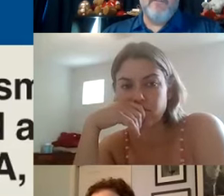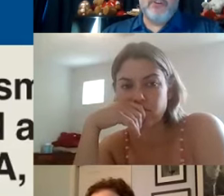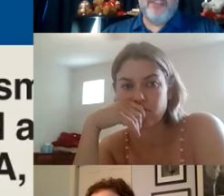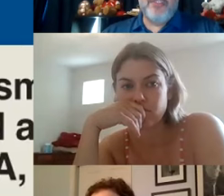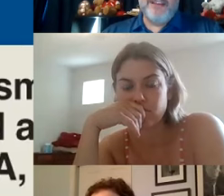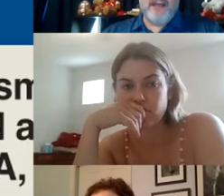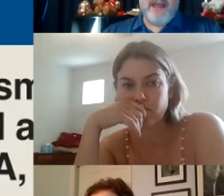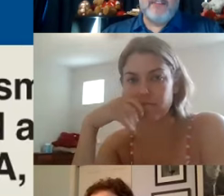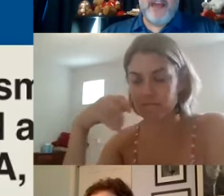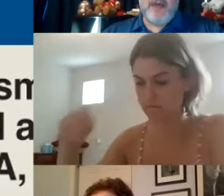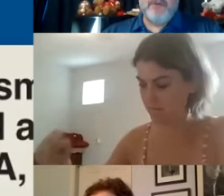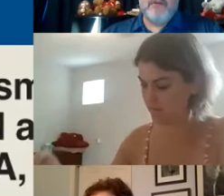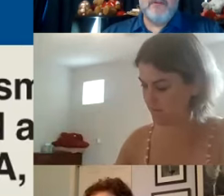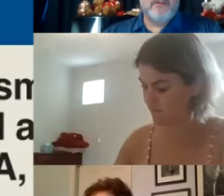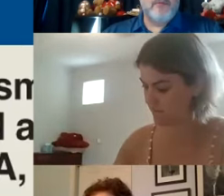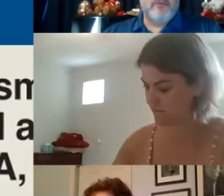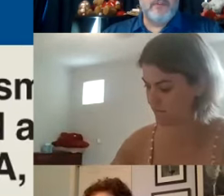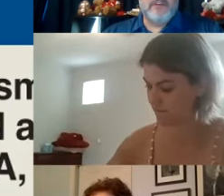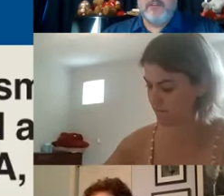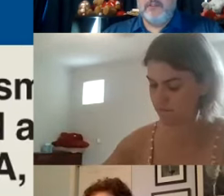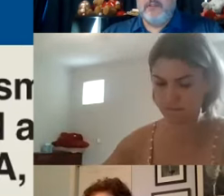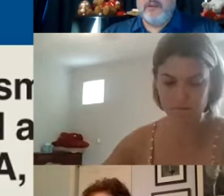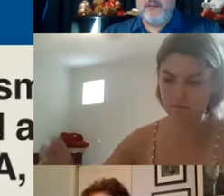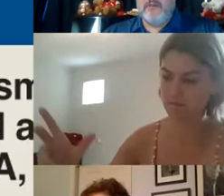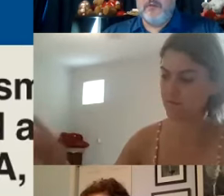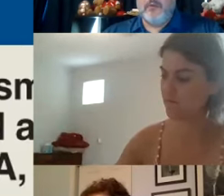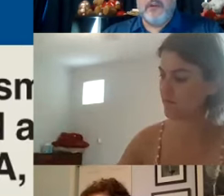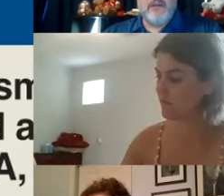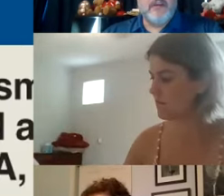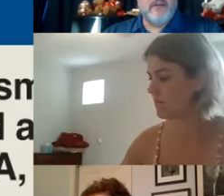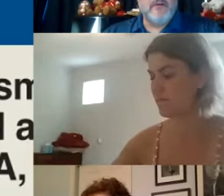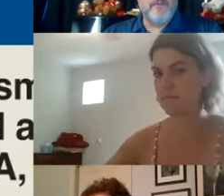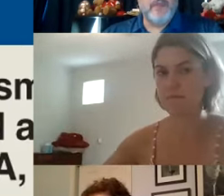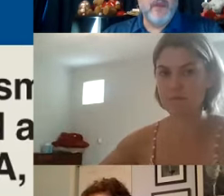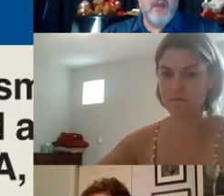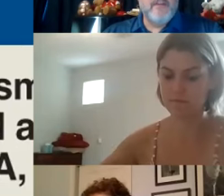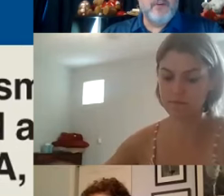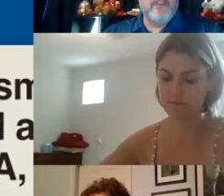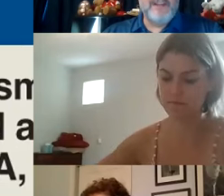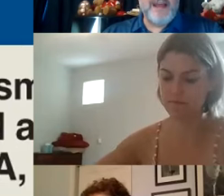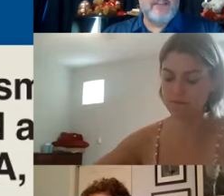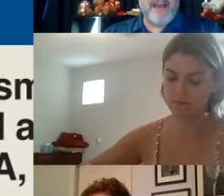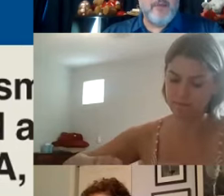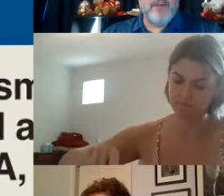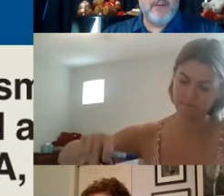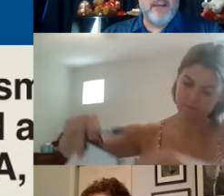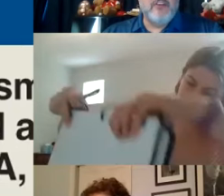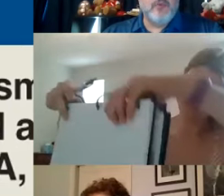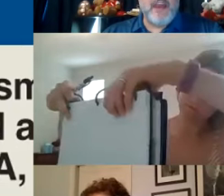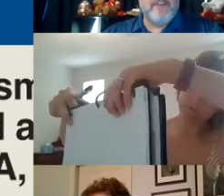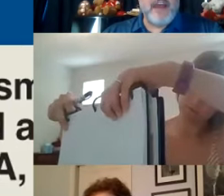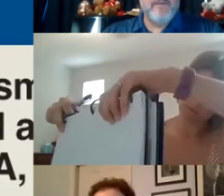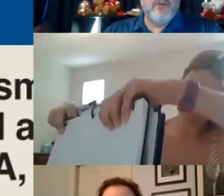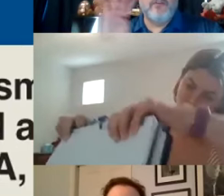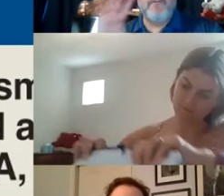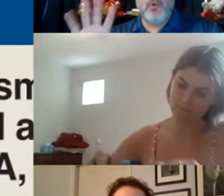the first thing that has to happen, and let me move this out of the way here. The first thing that has to happen is we